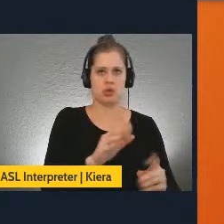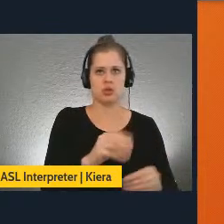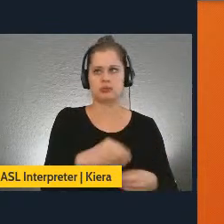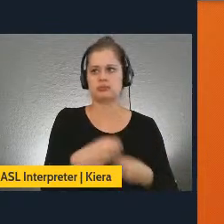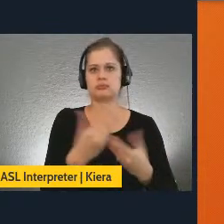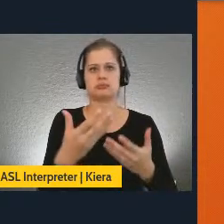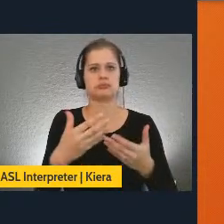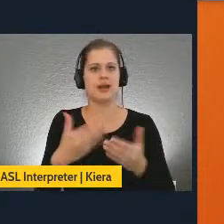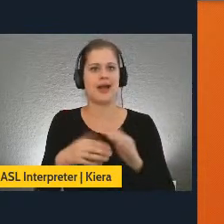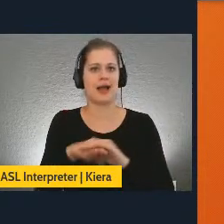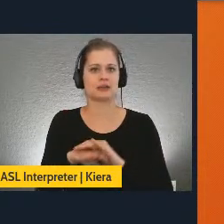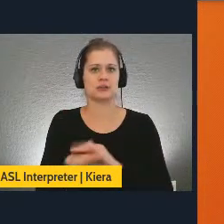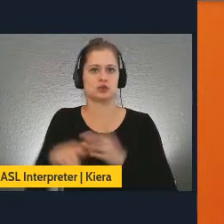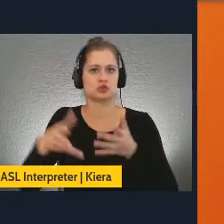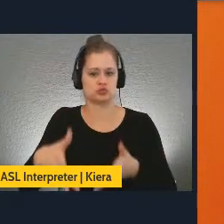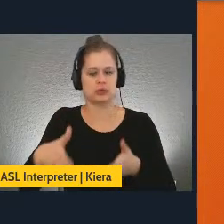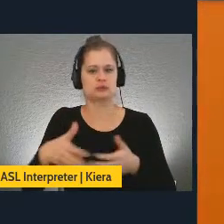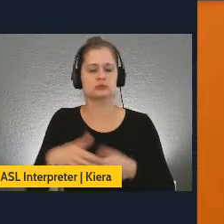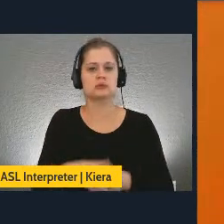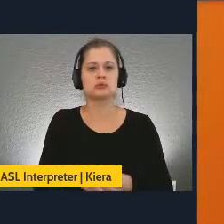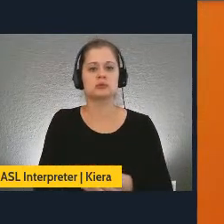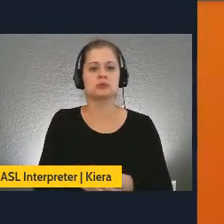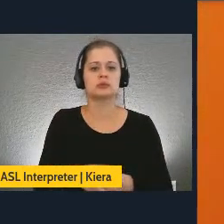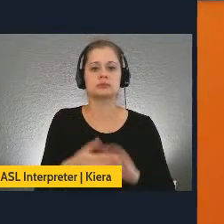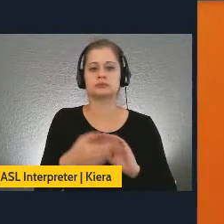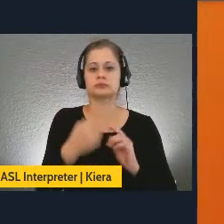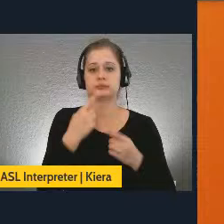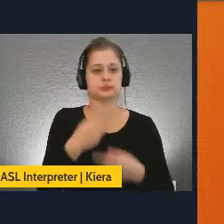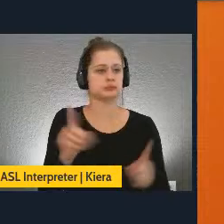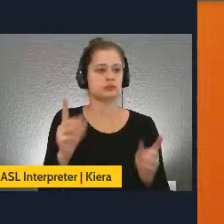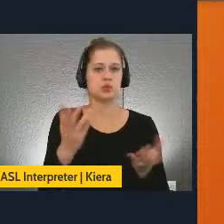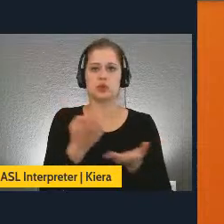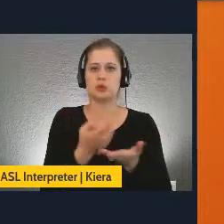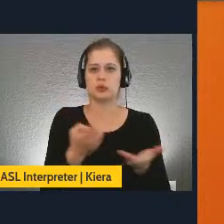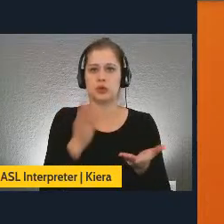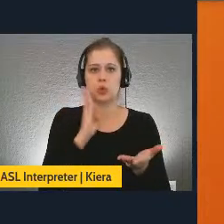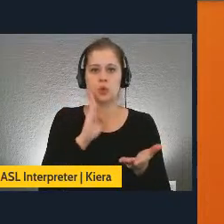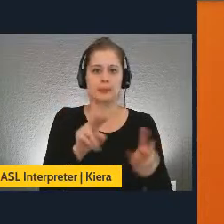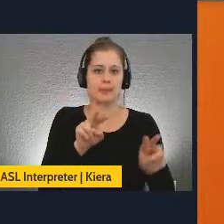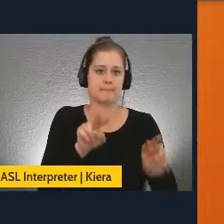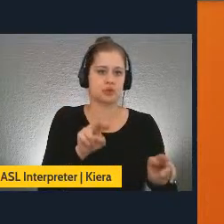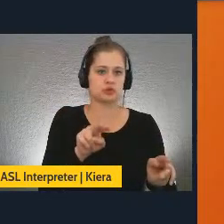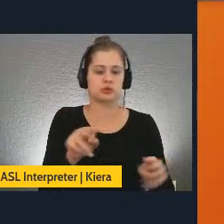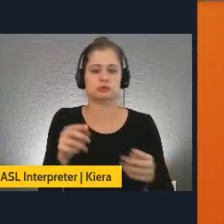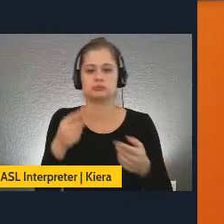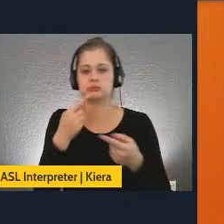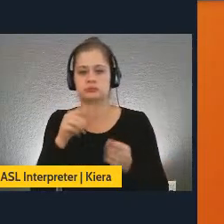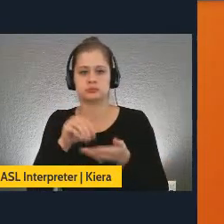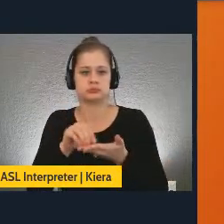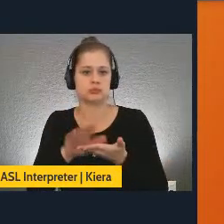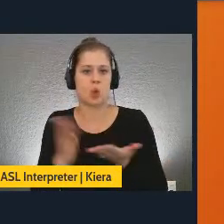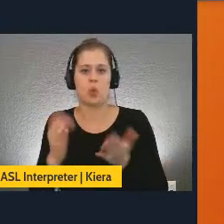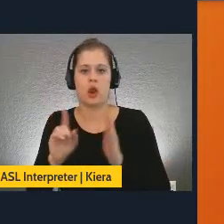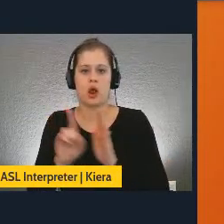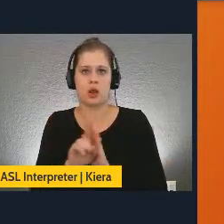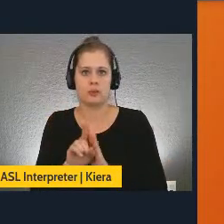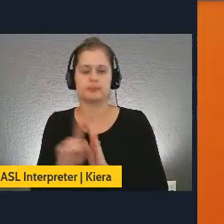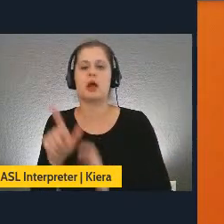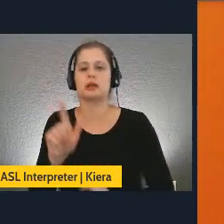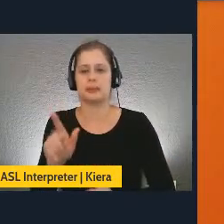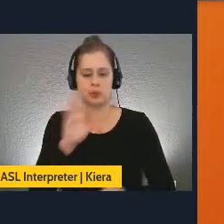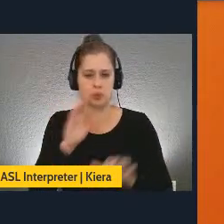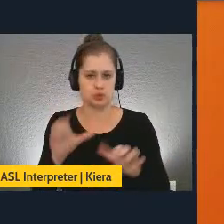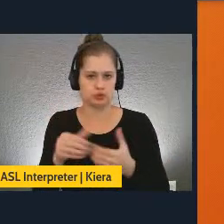declare what resources are to be monitored. You declare alarms, and the library takes care of the rest. It behaves just as any other